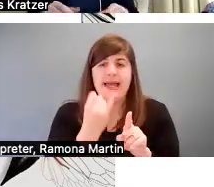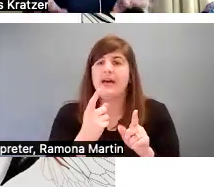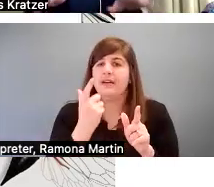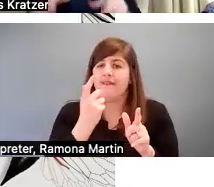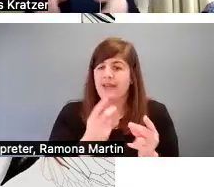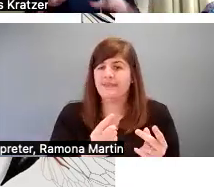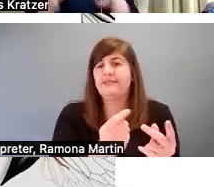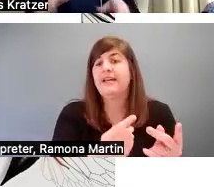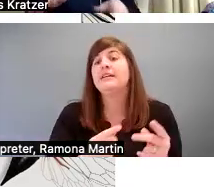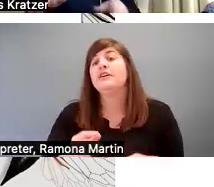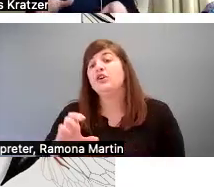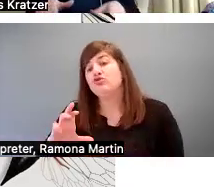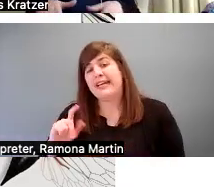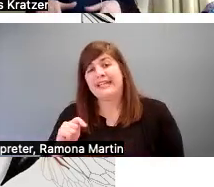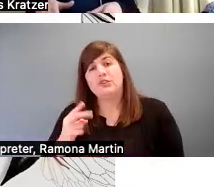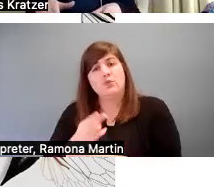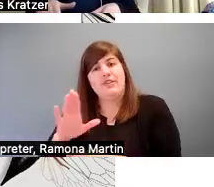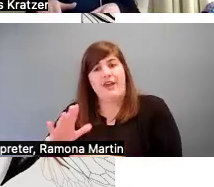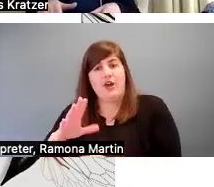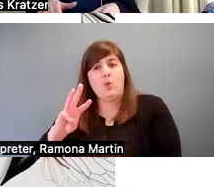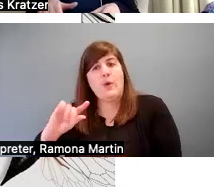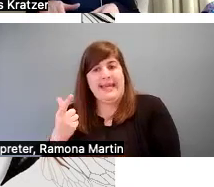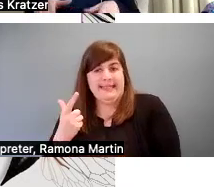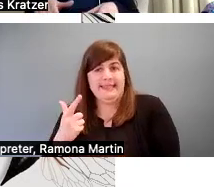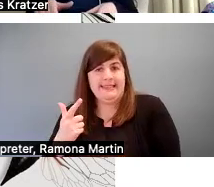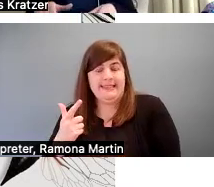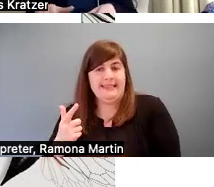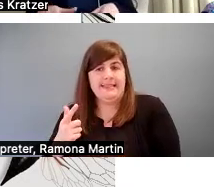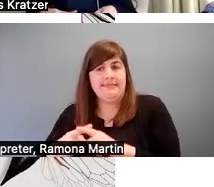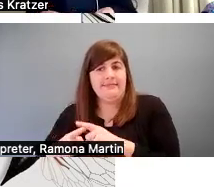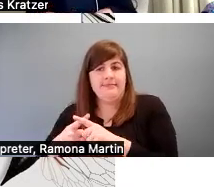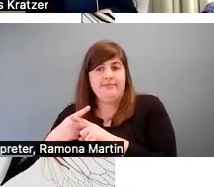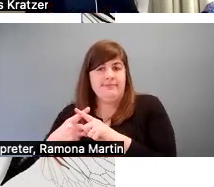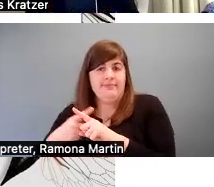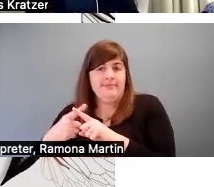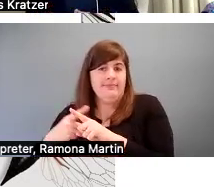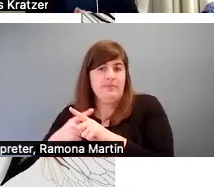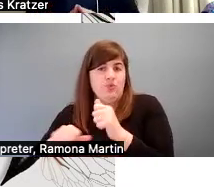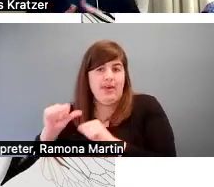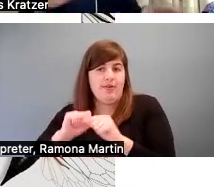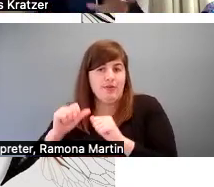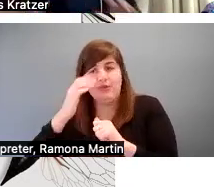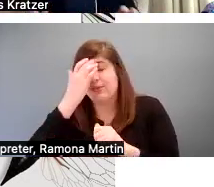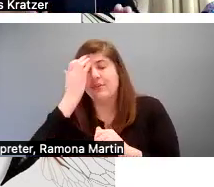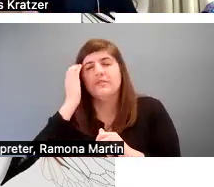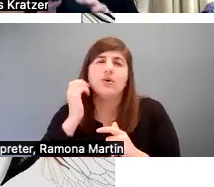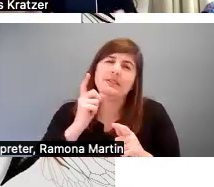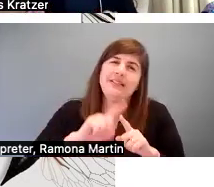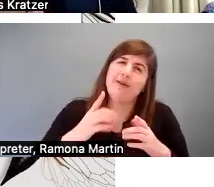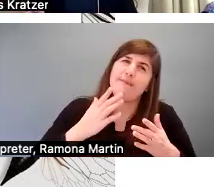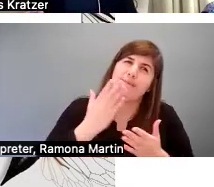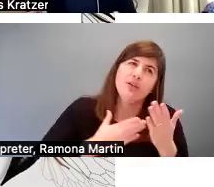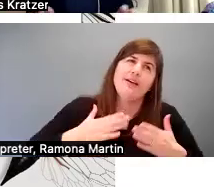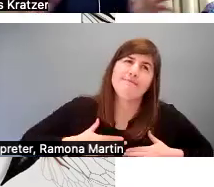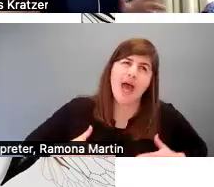sound by rubbing their wings together in a process called stridulation. So different parts of the body doing